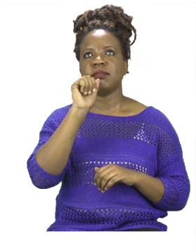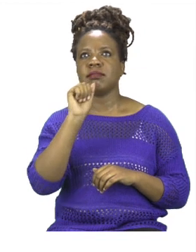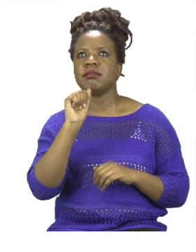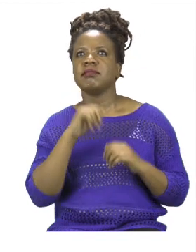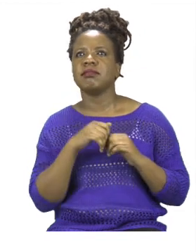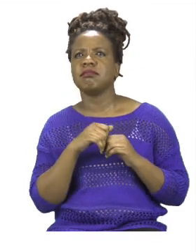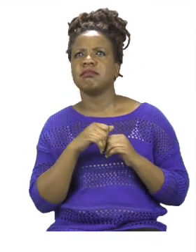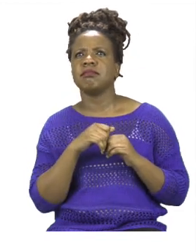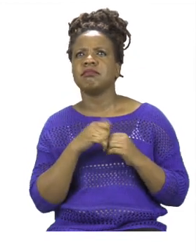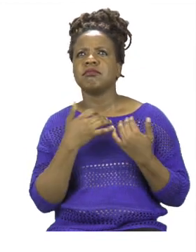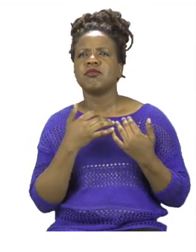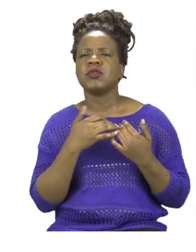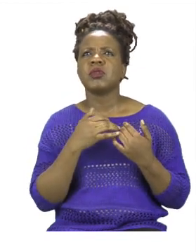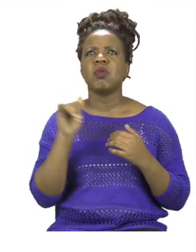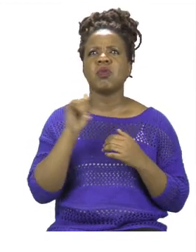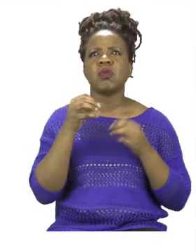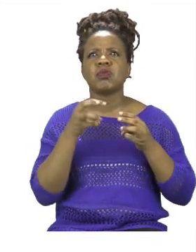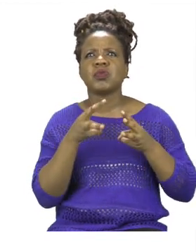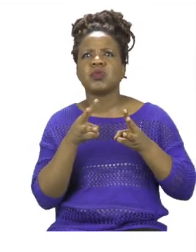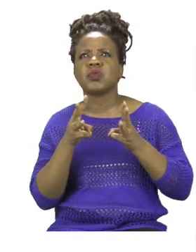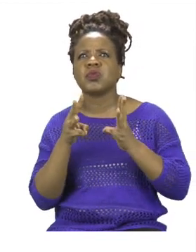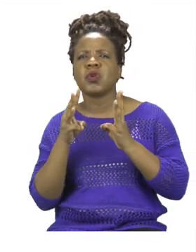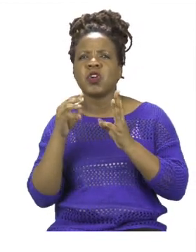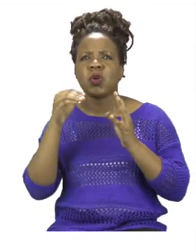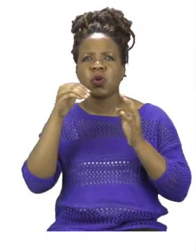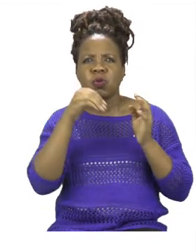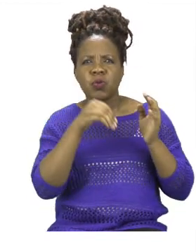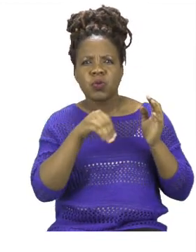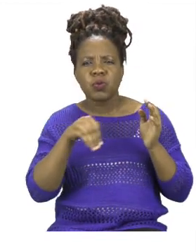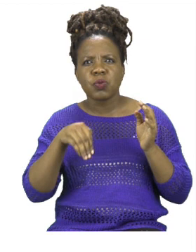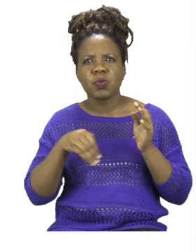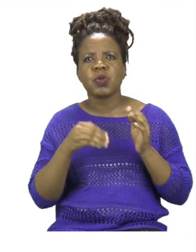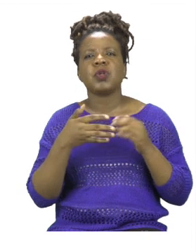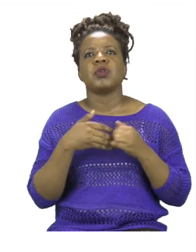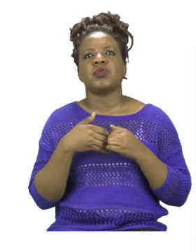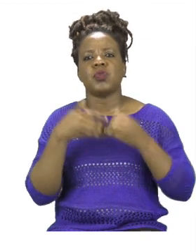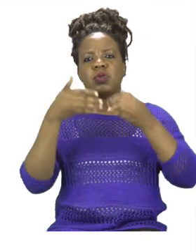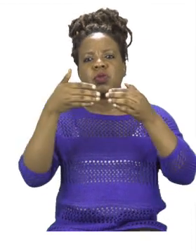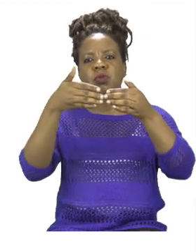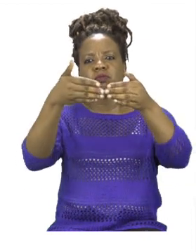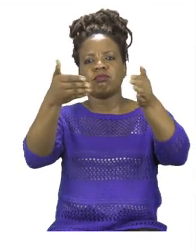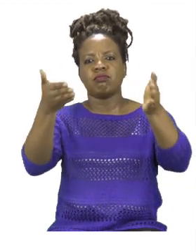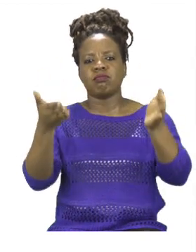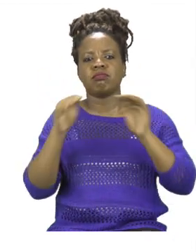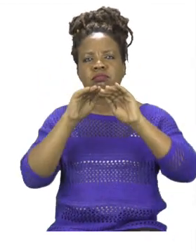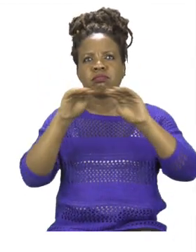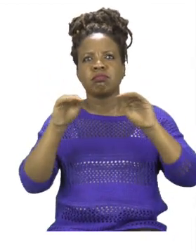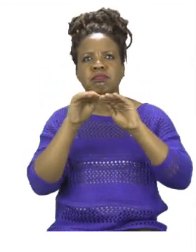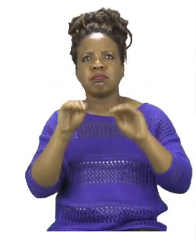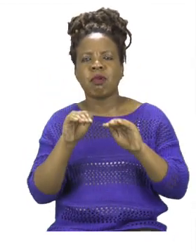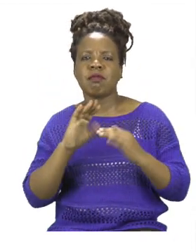the muddy pool where her friends are waiting for her to dive in. Now, as you can